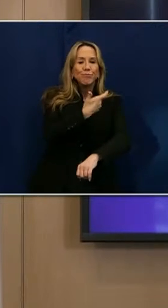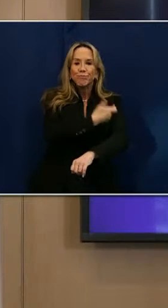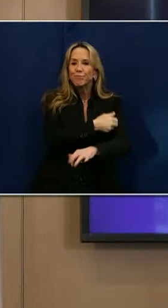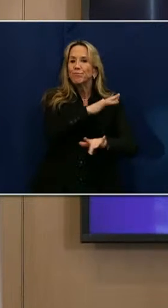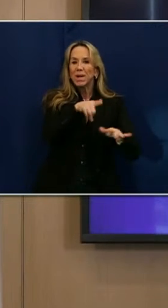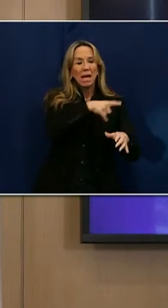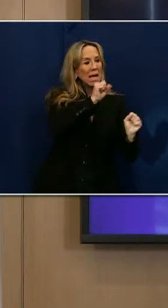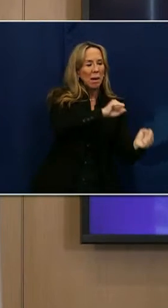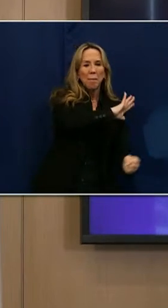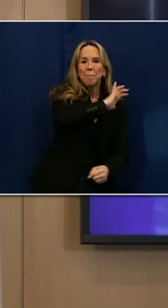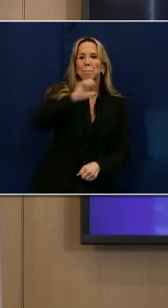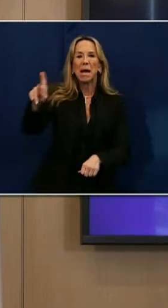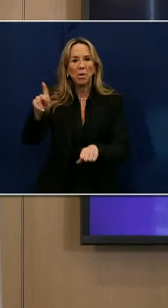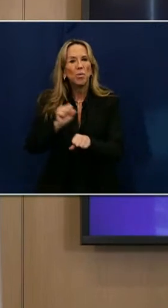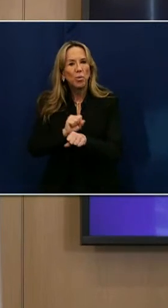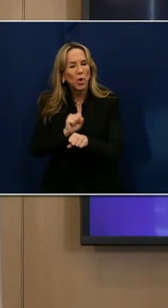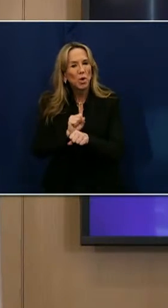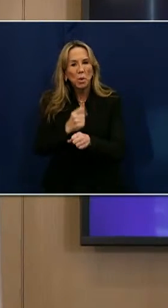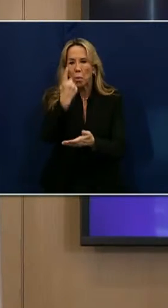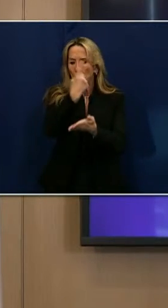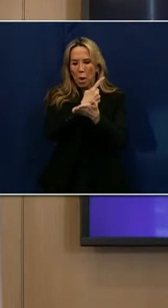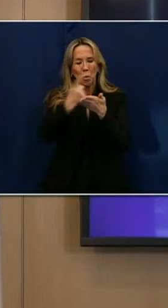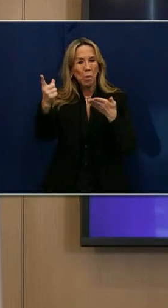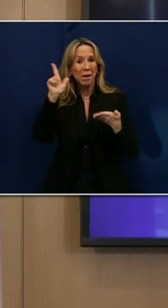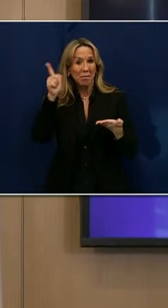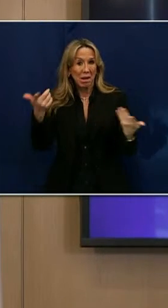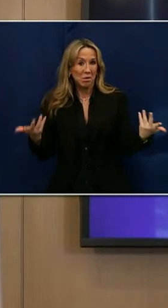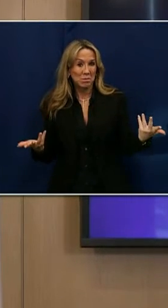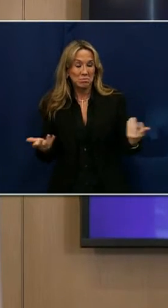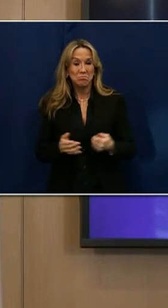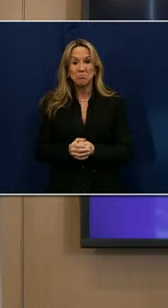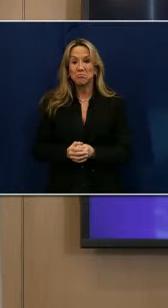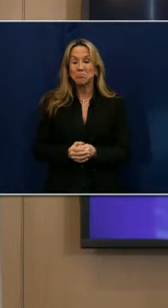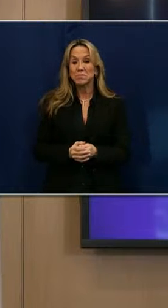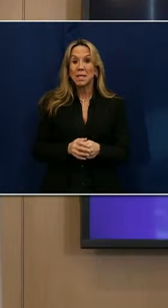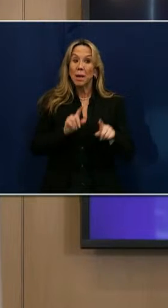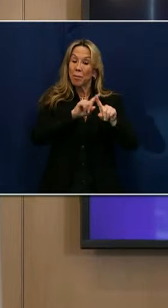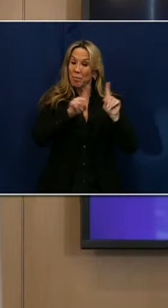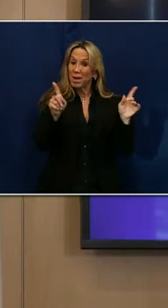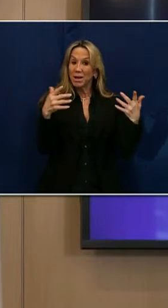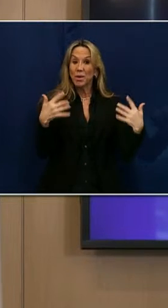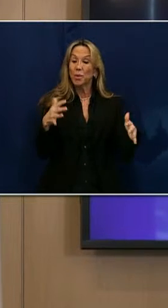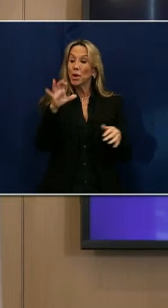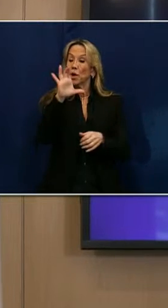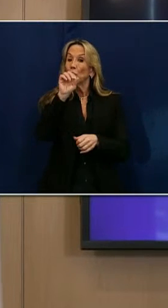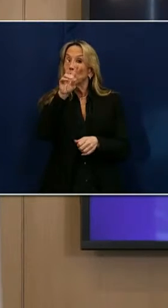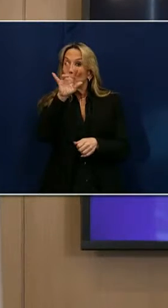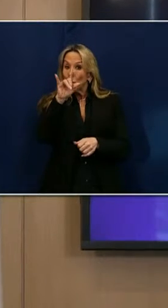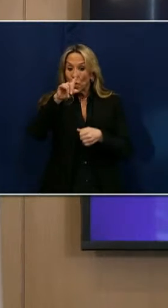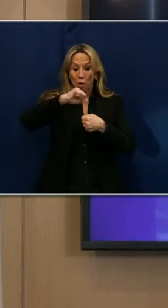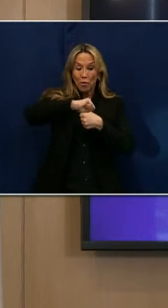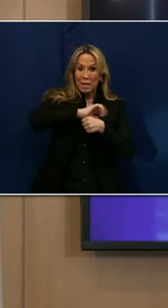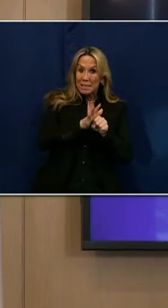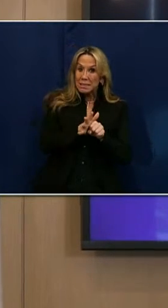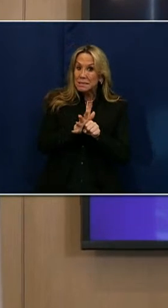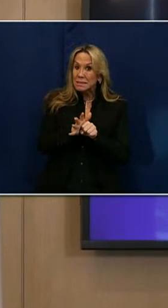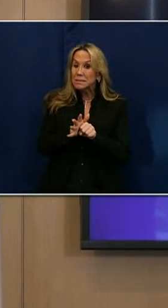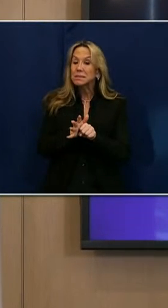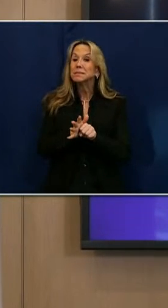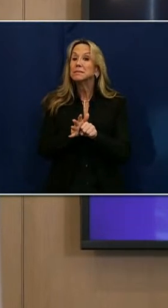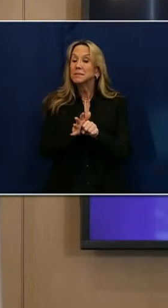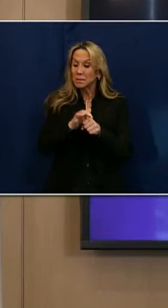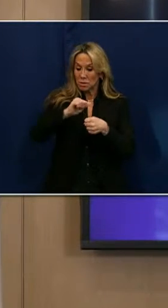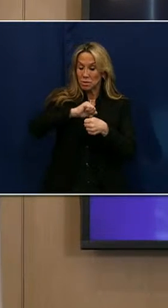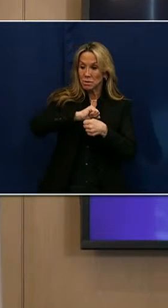they were able to go back to work a week later or less. Now with COVID, and a healthcare worker Not yet. contracts